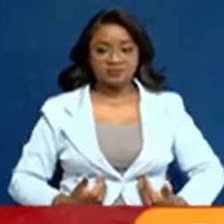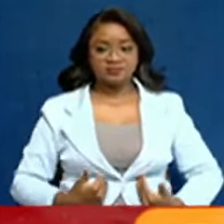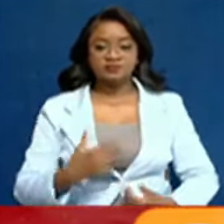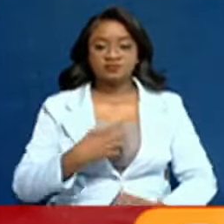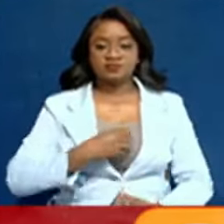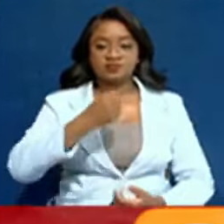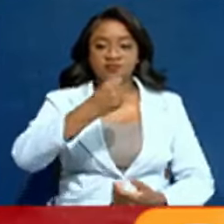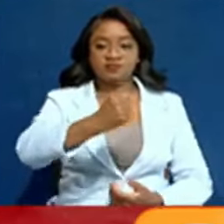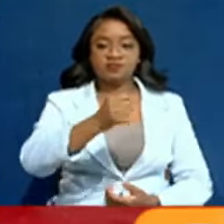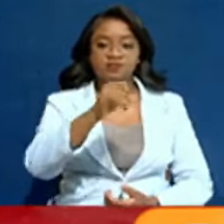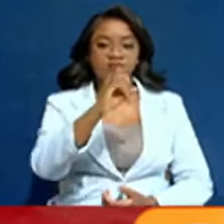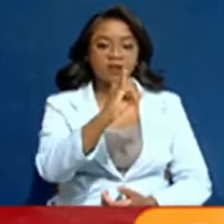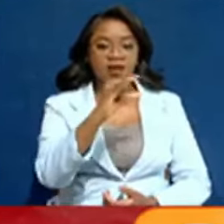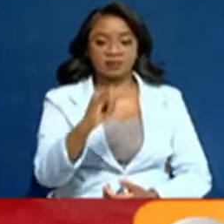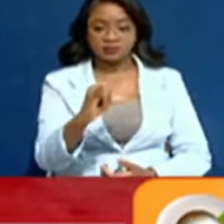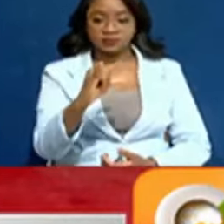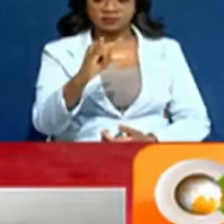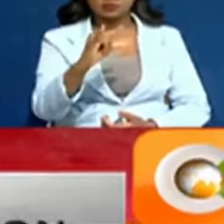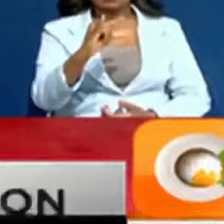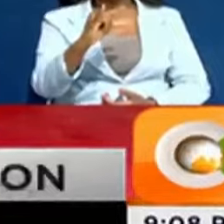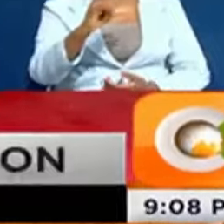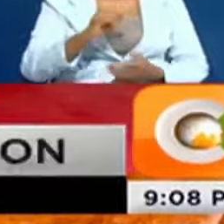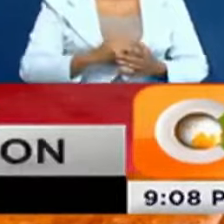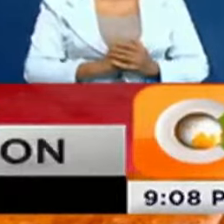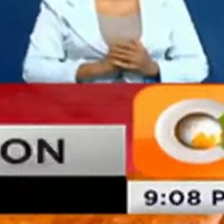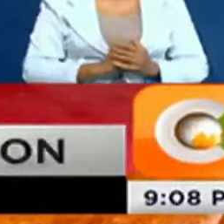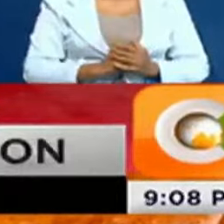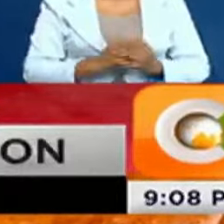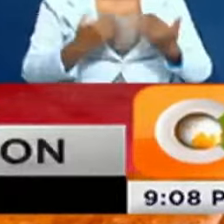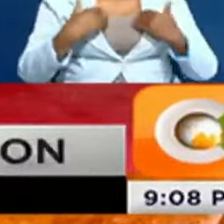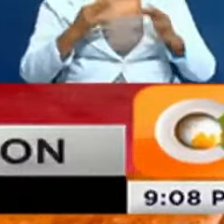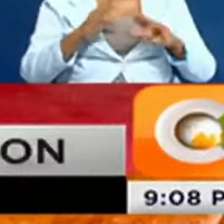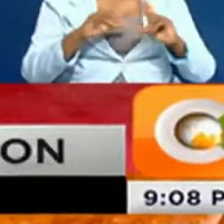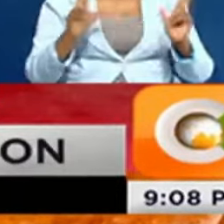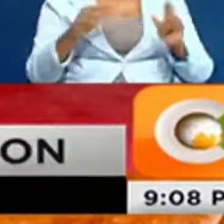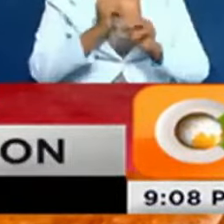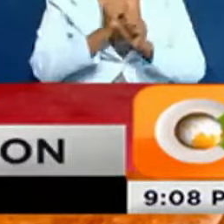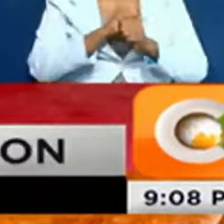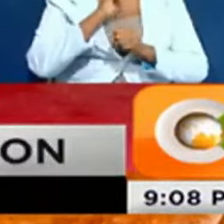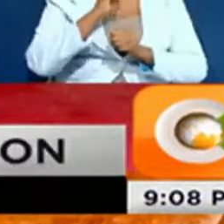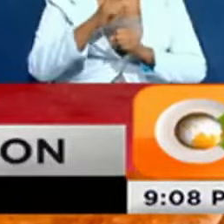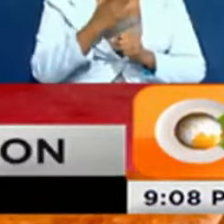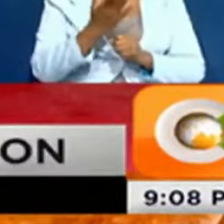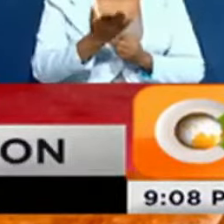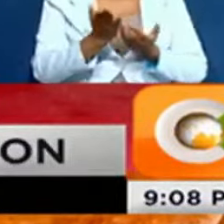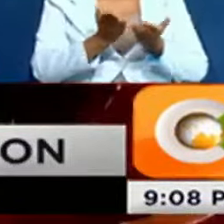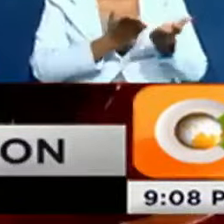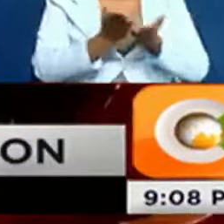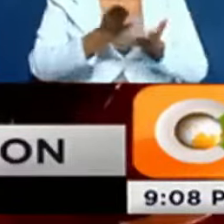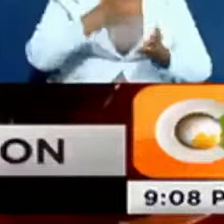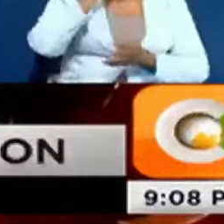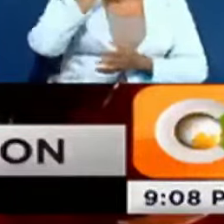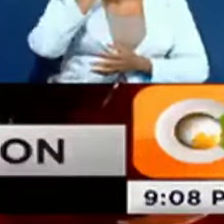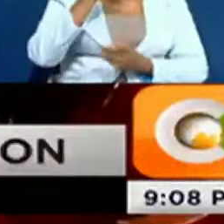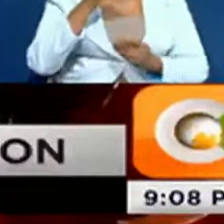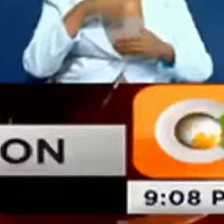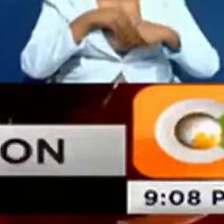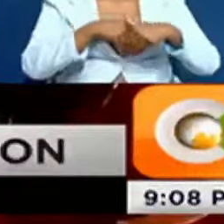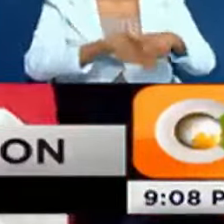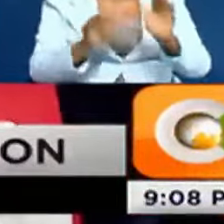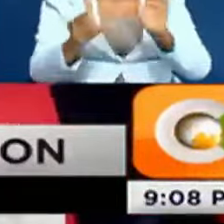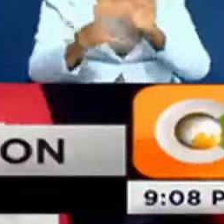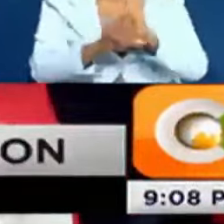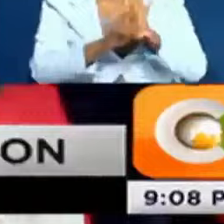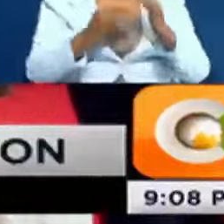I will ensure that the service performs its duties within the frameworks of the law. Safin Achieng